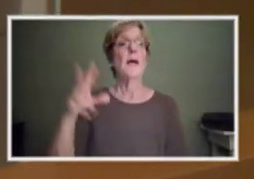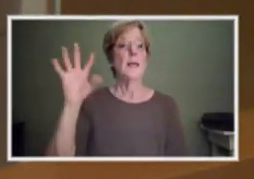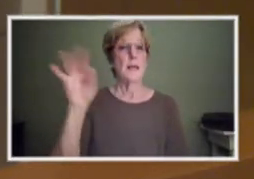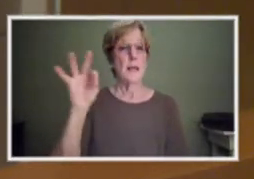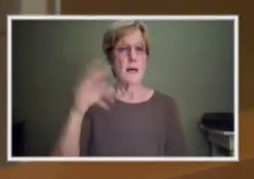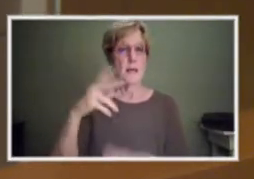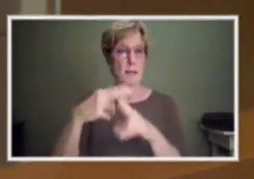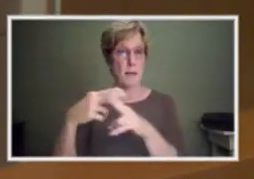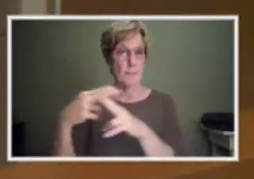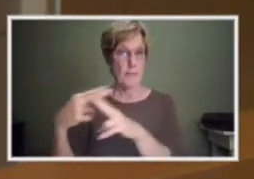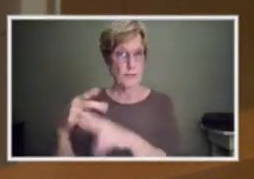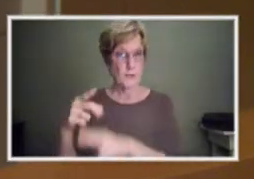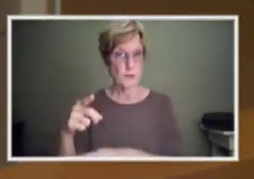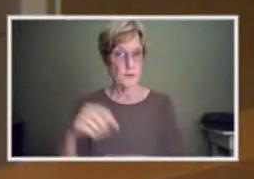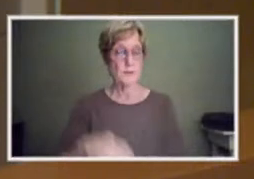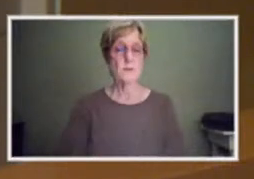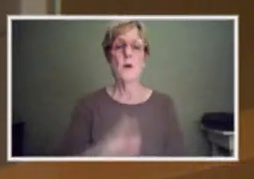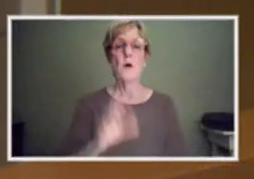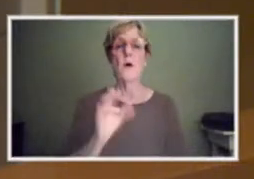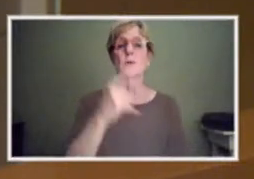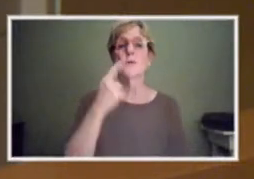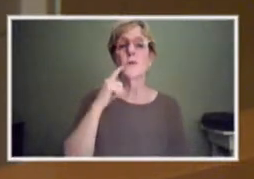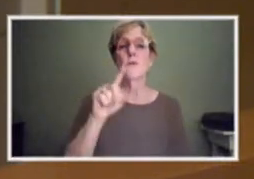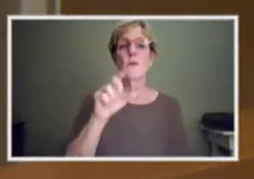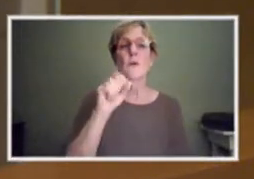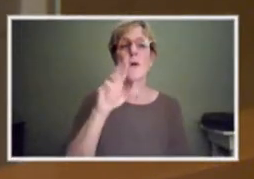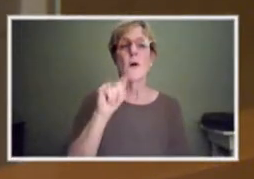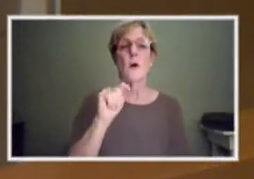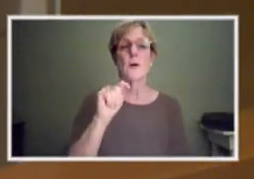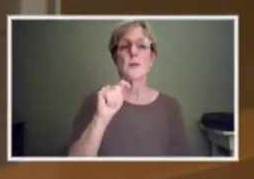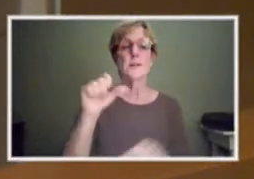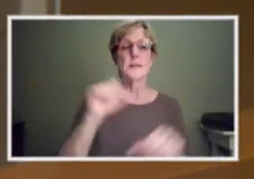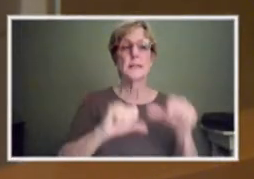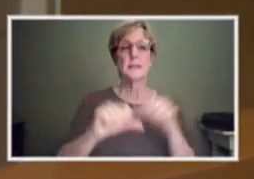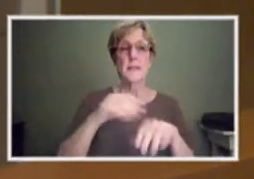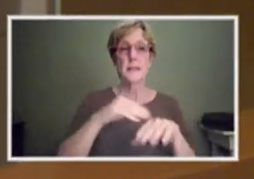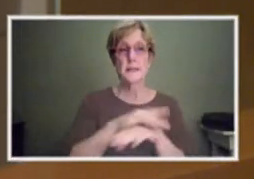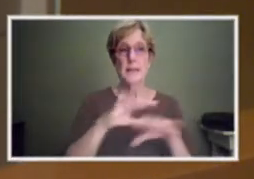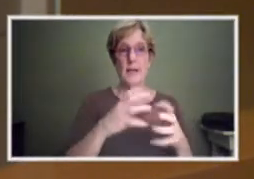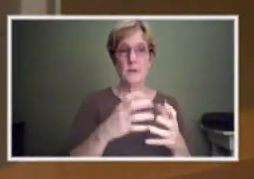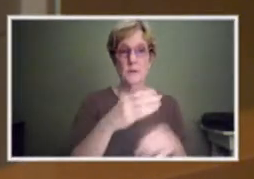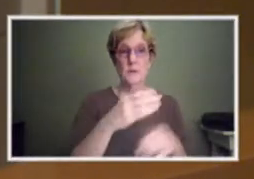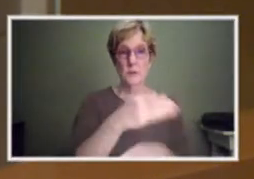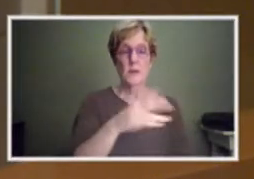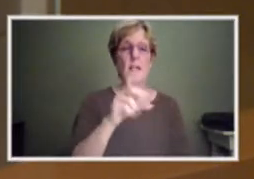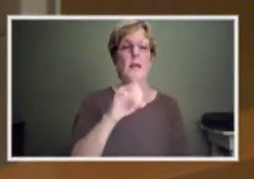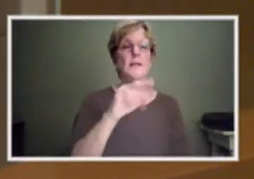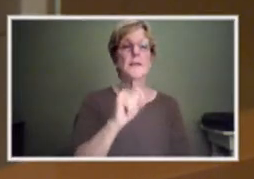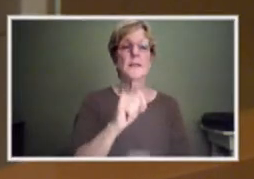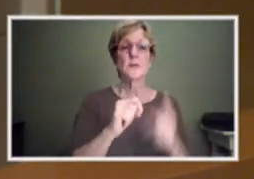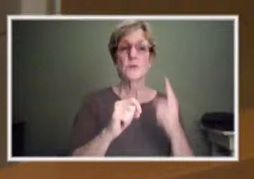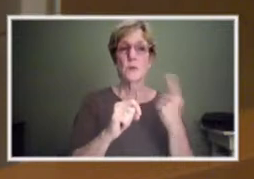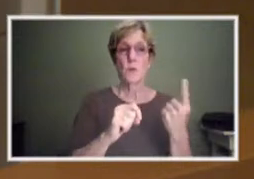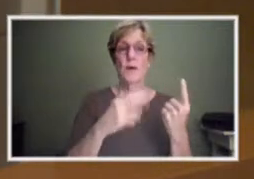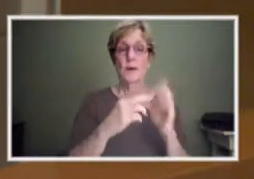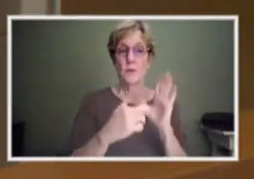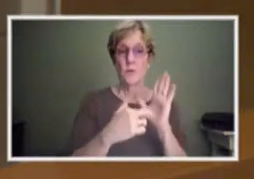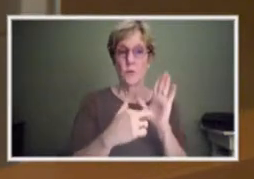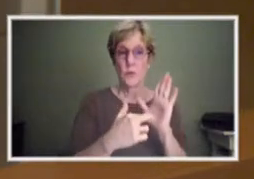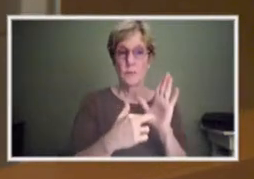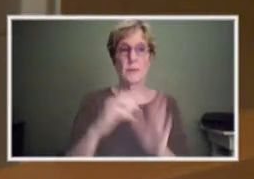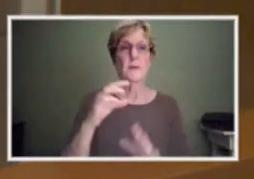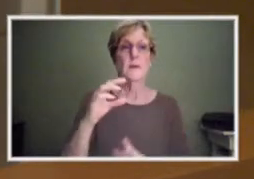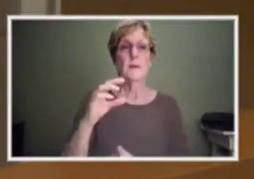nominations. Also for the Arts and Science Council, the District 1 Representative Ferris